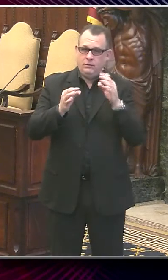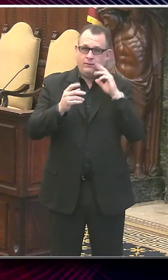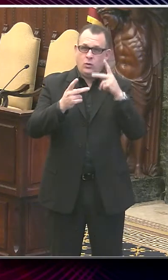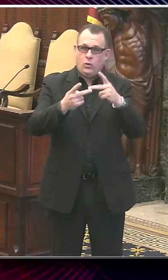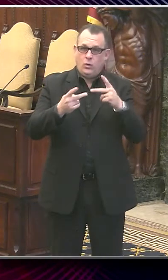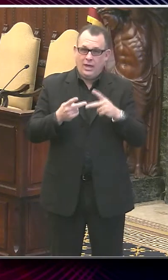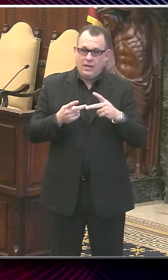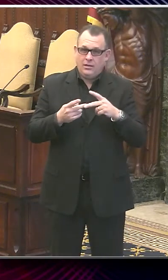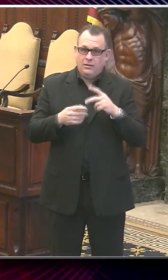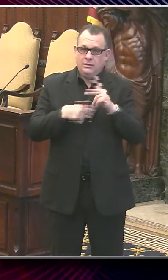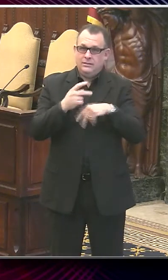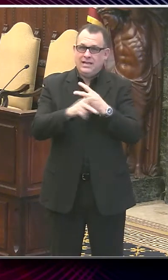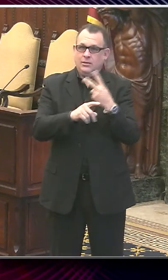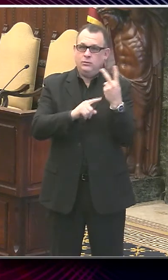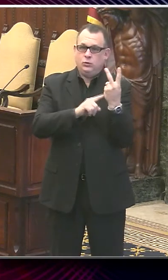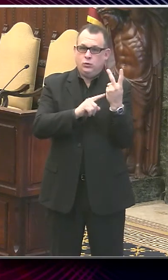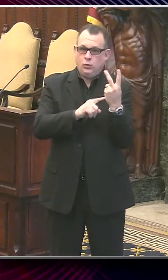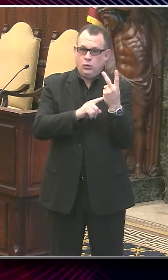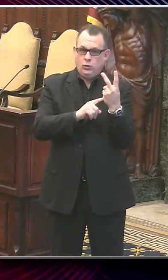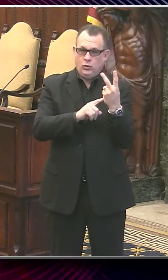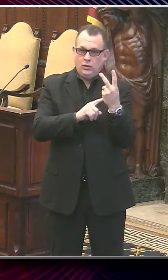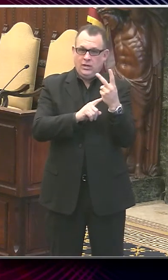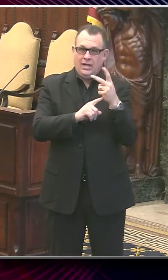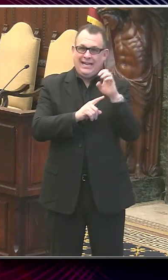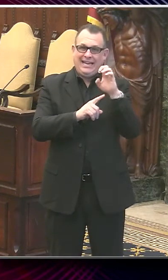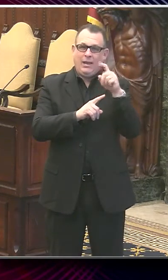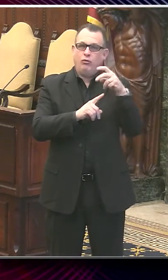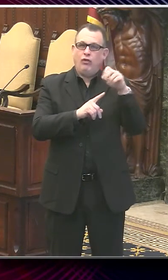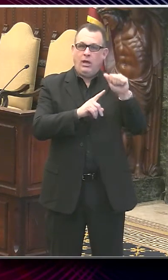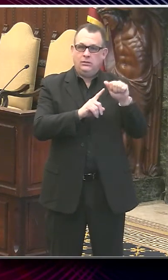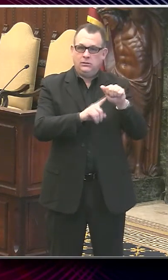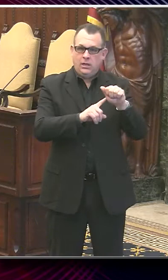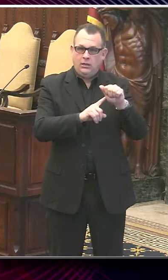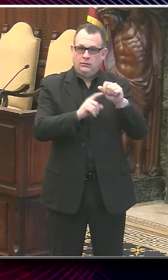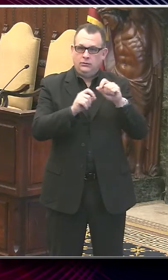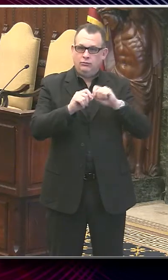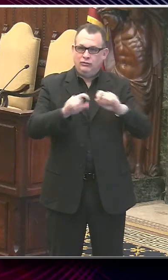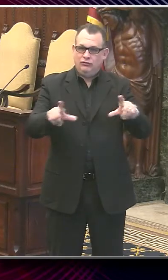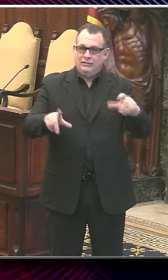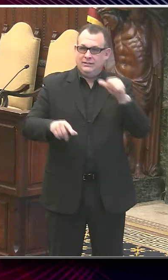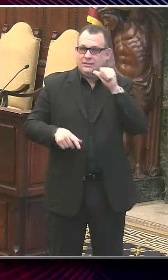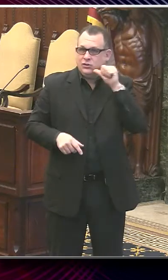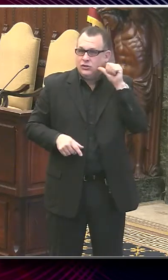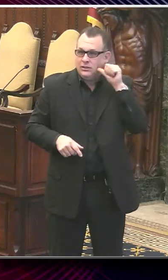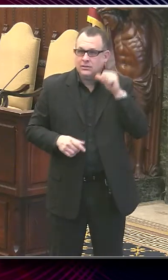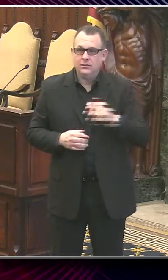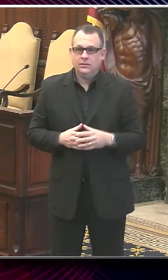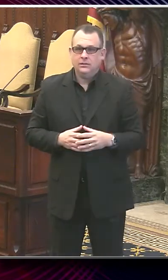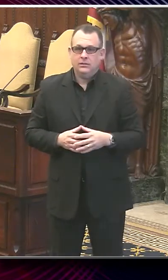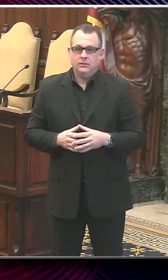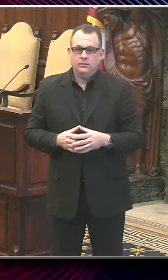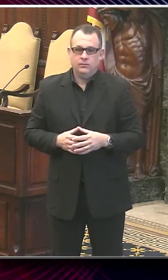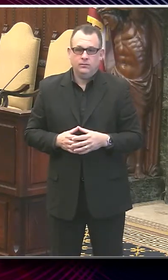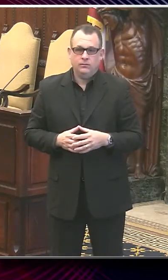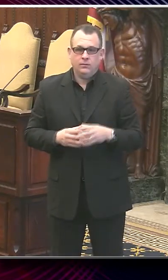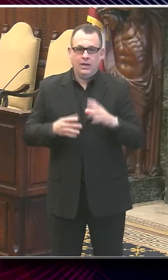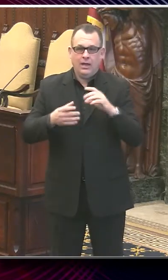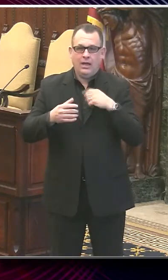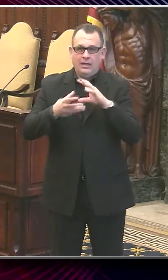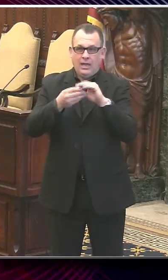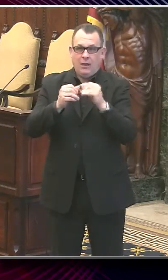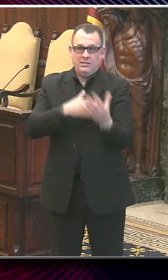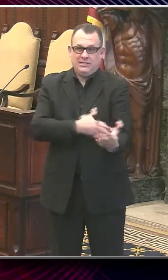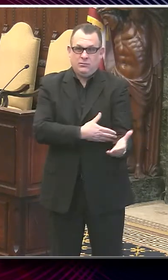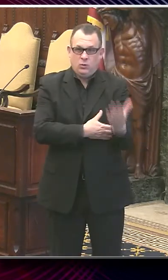2 site at Esperanza. Our press release yesterday, as well as our comments this morning